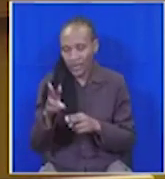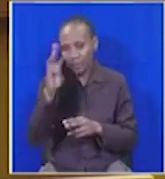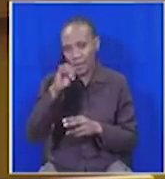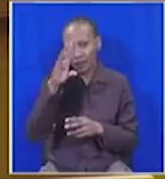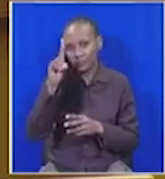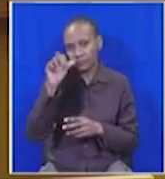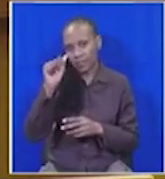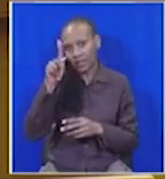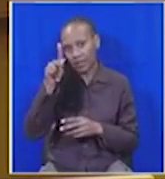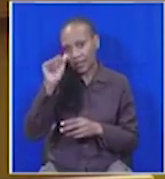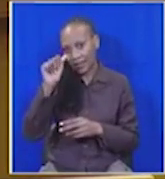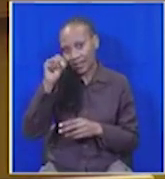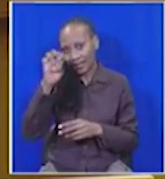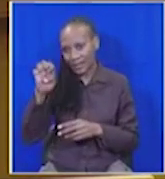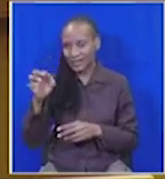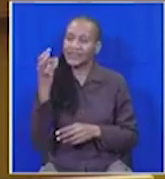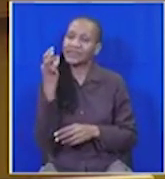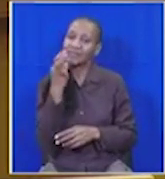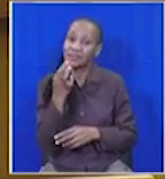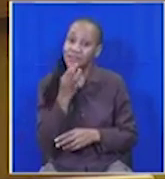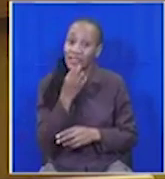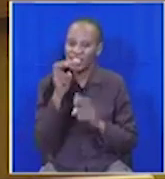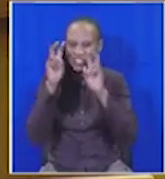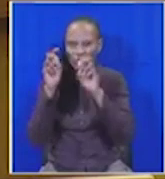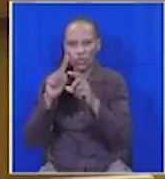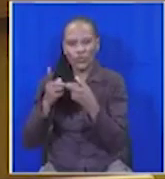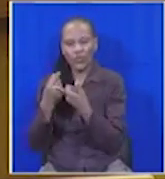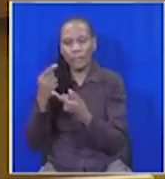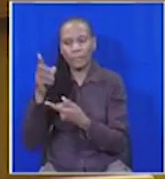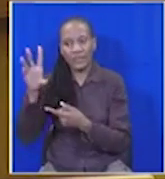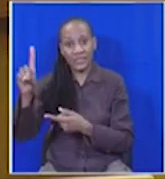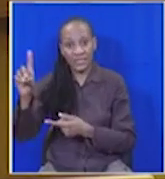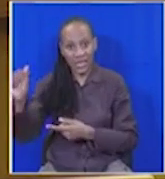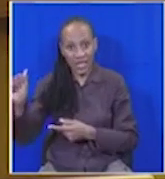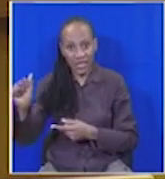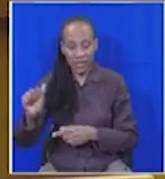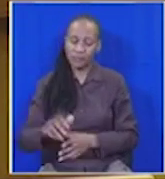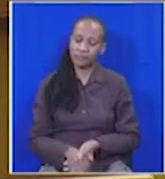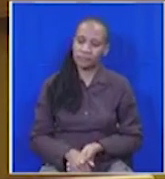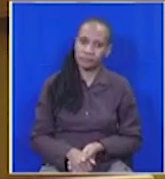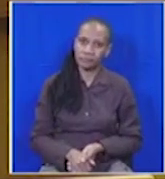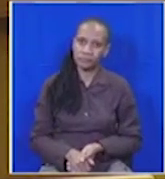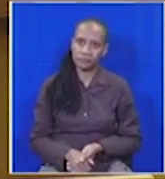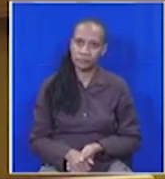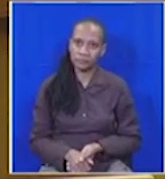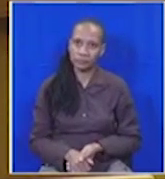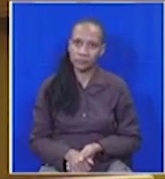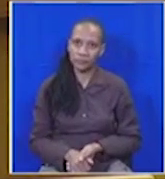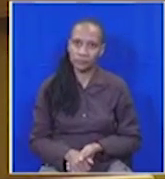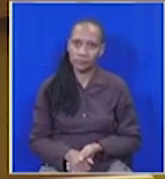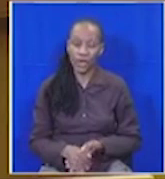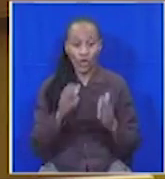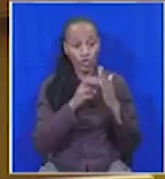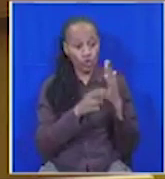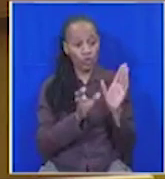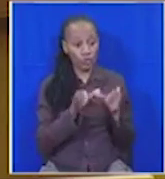the issues raised by the DA. First of all, the sequence of proceedings. One of the breaking points in our Rules